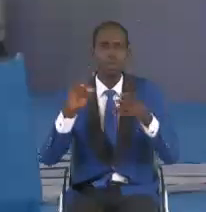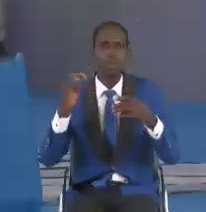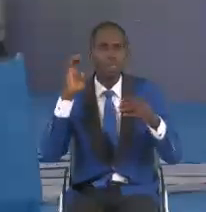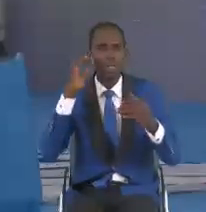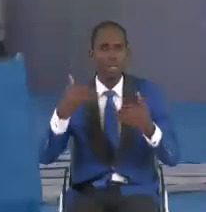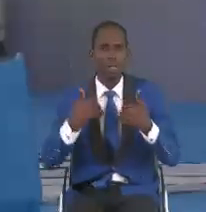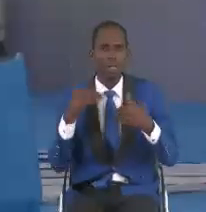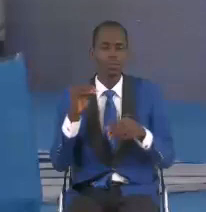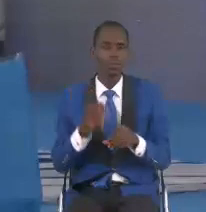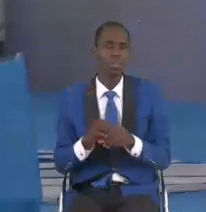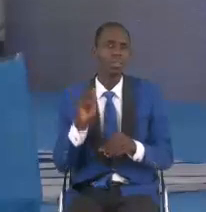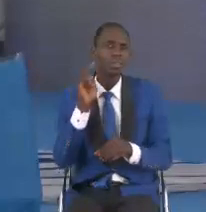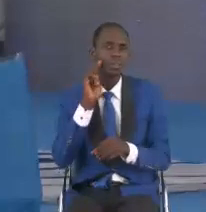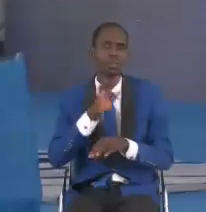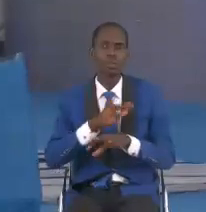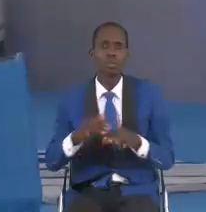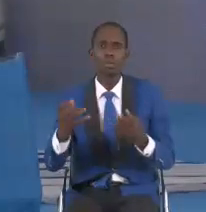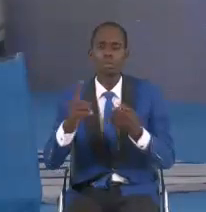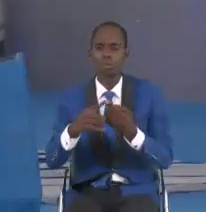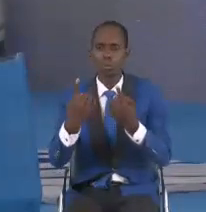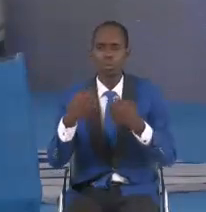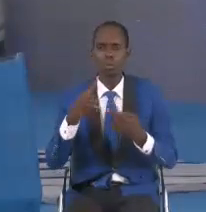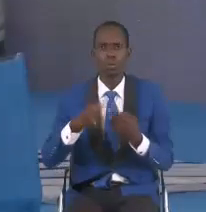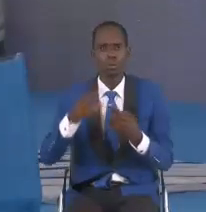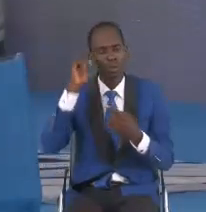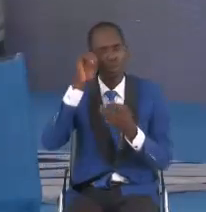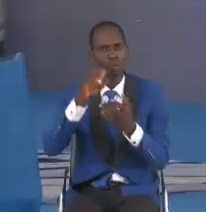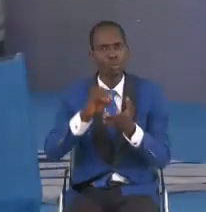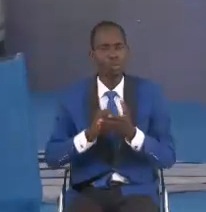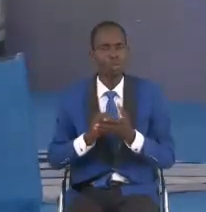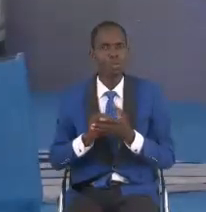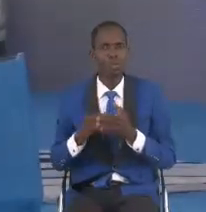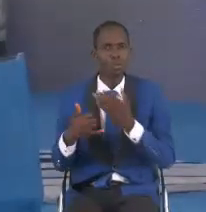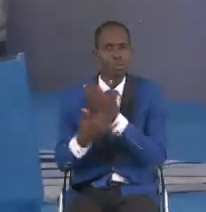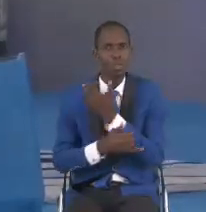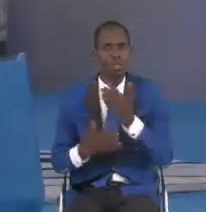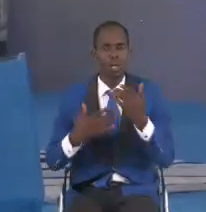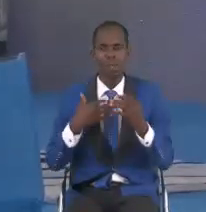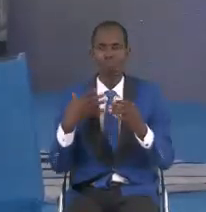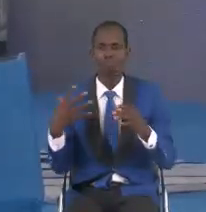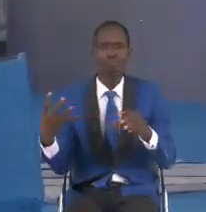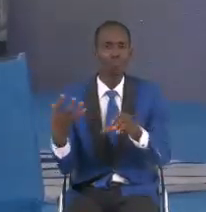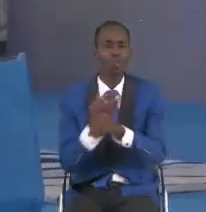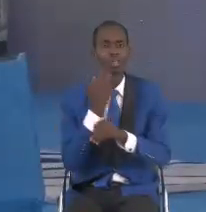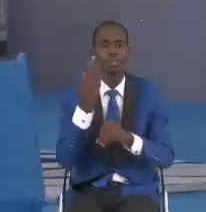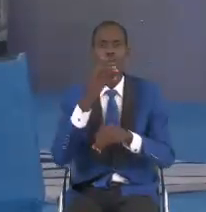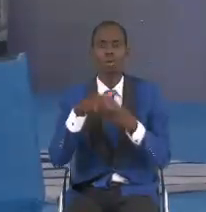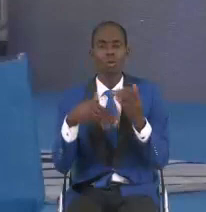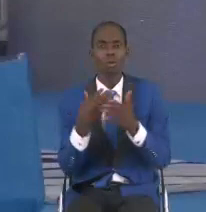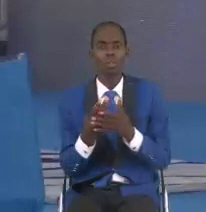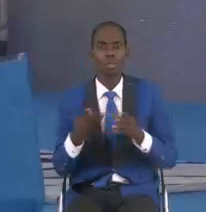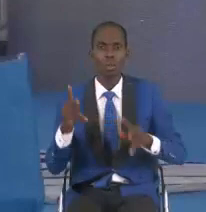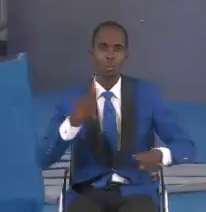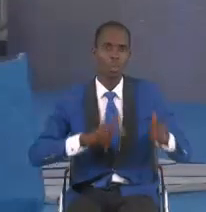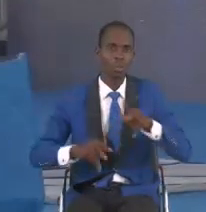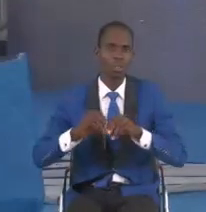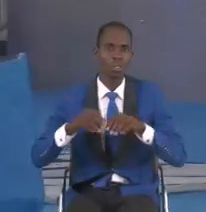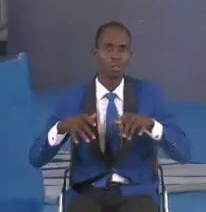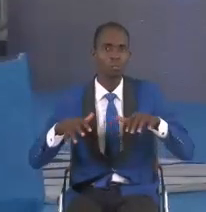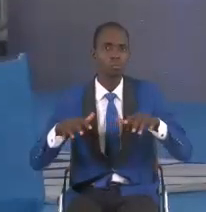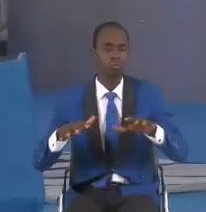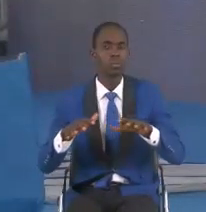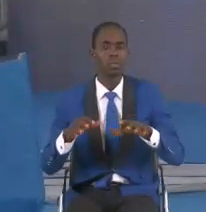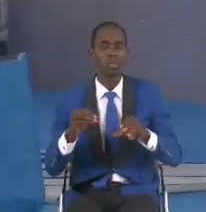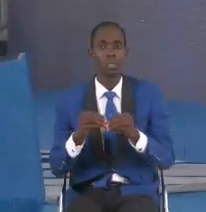want him to come to his country and, you know, possess the land. And so if we preached